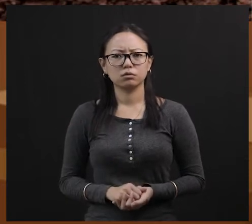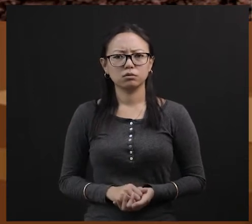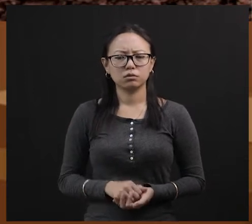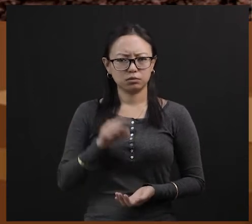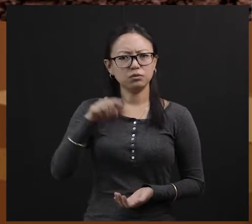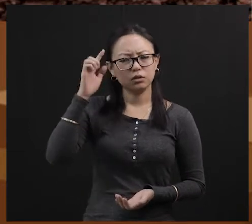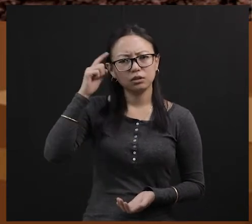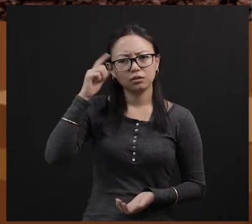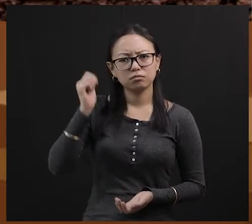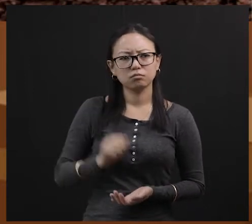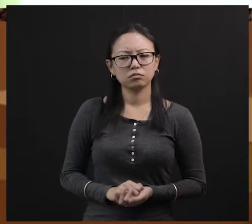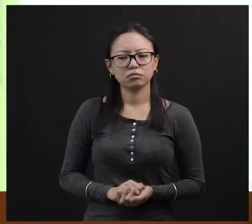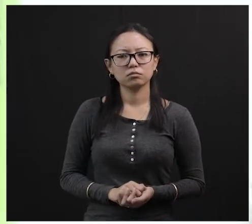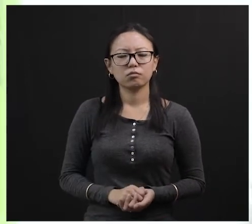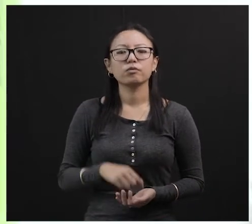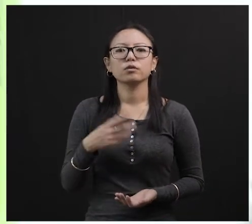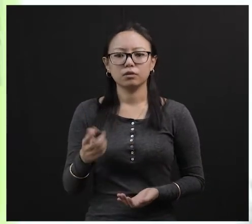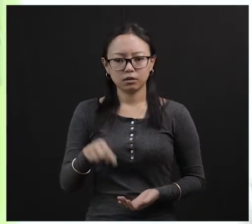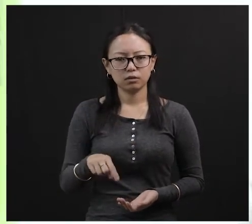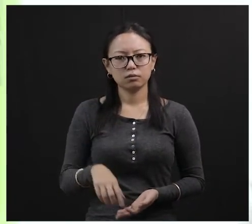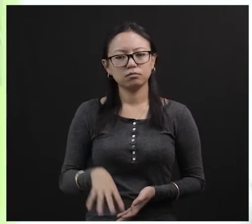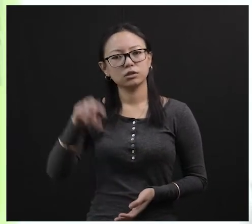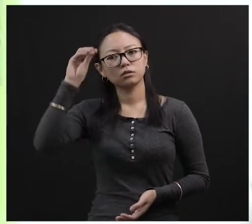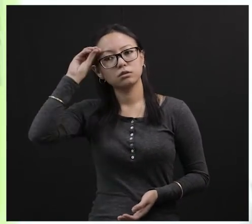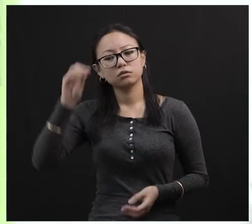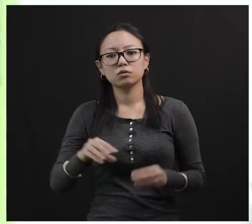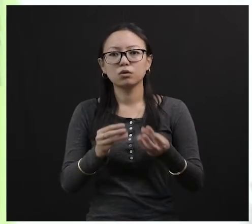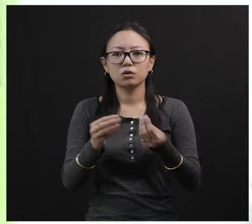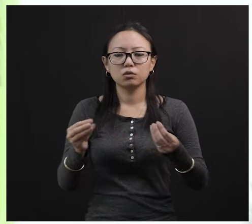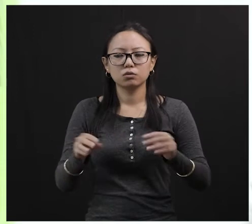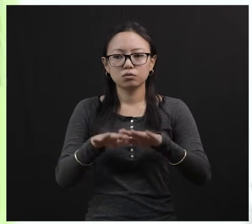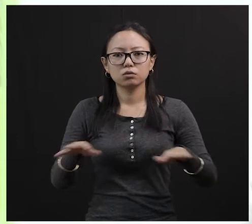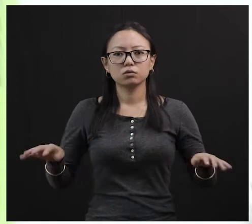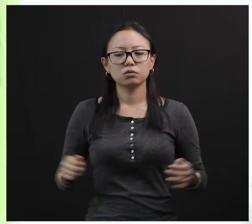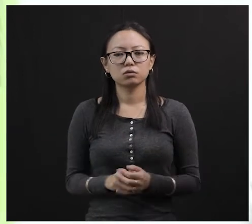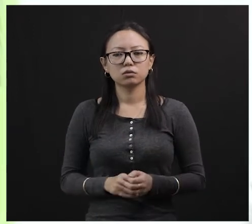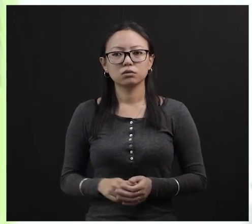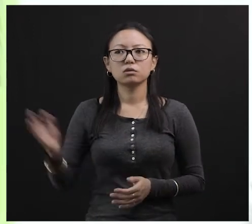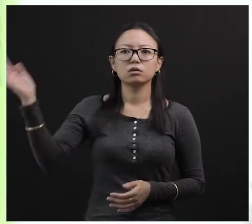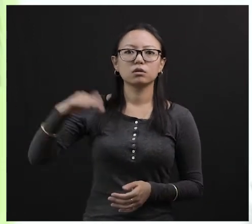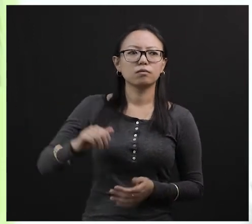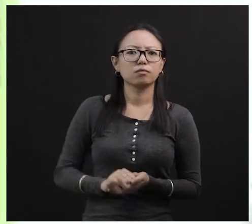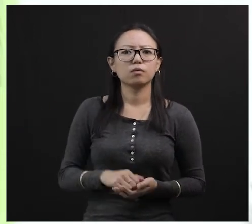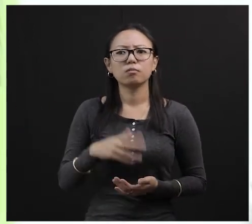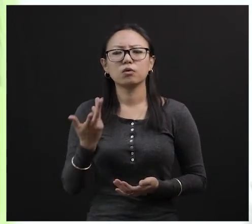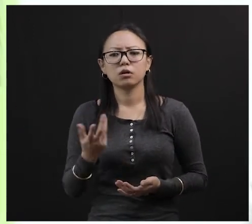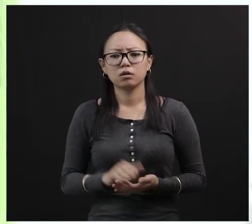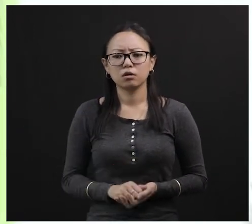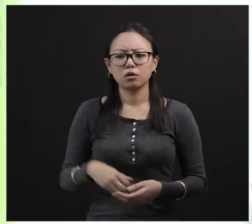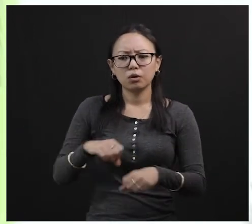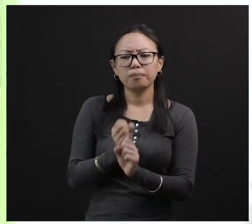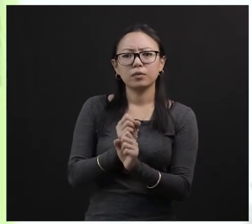formed, okay? Very interesting. And soil is very, very important. Okay, soil is